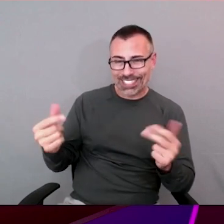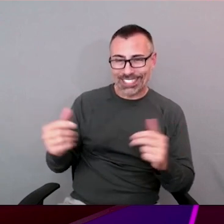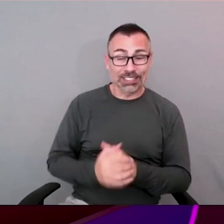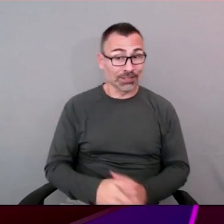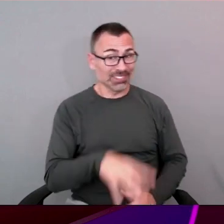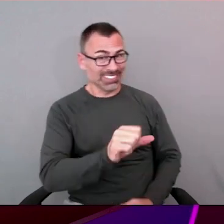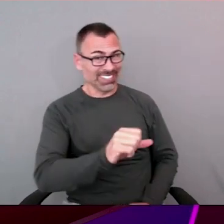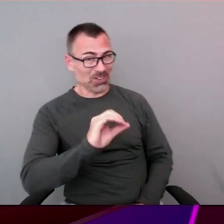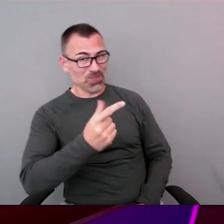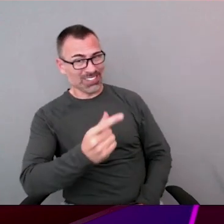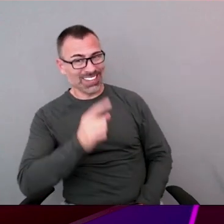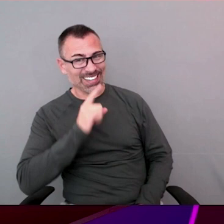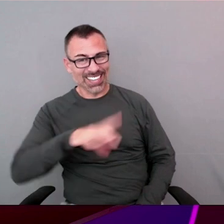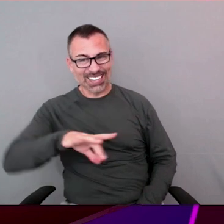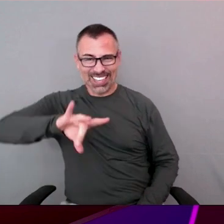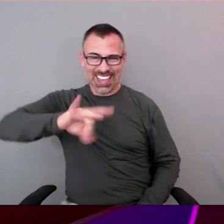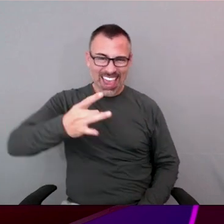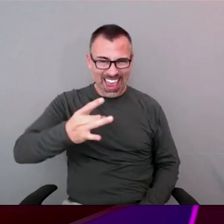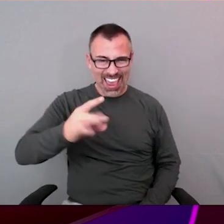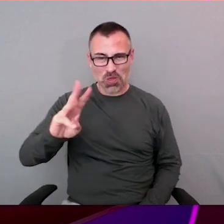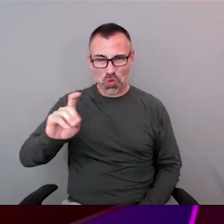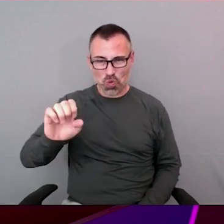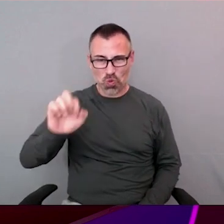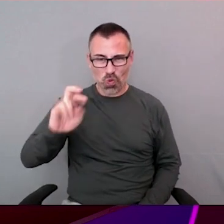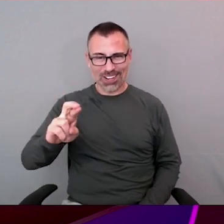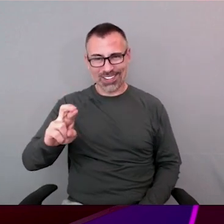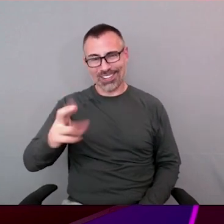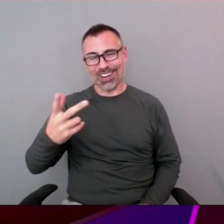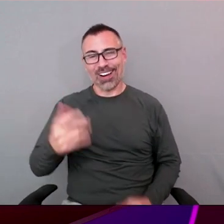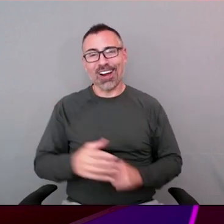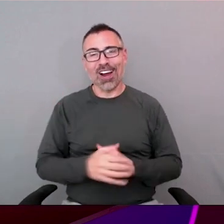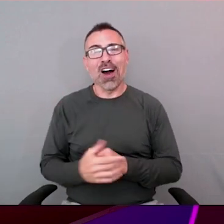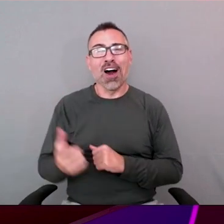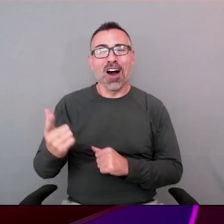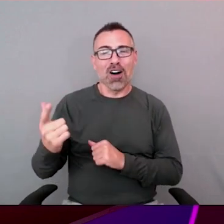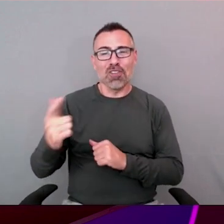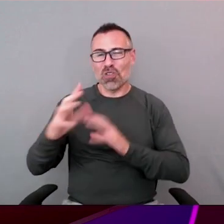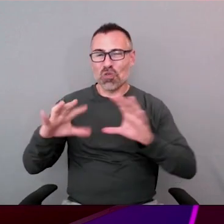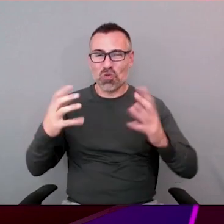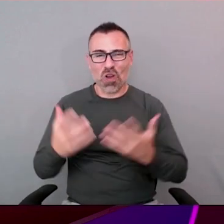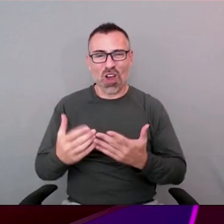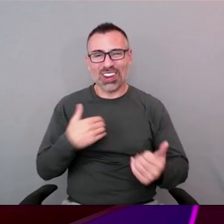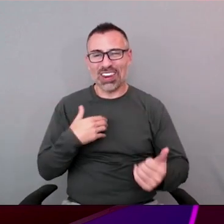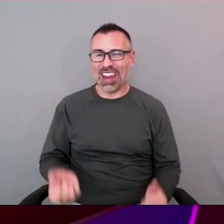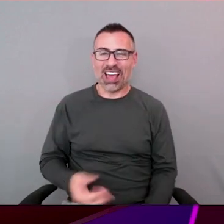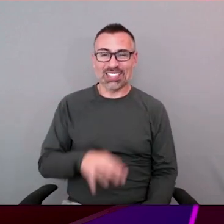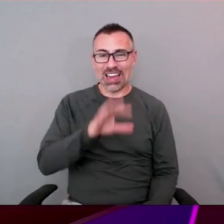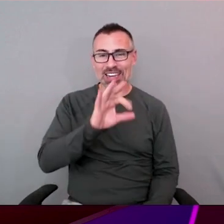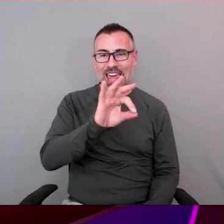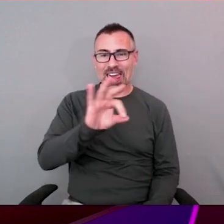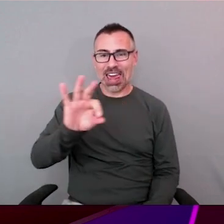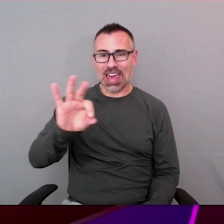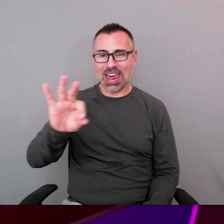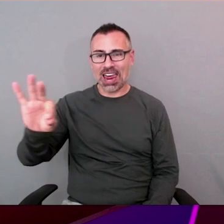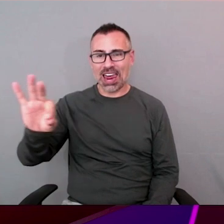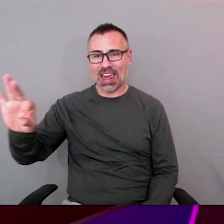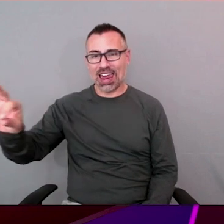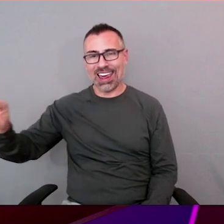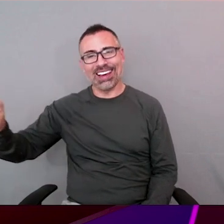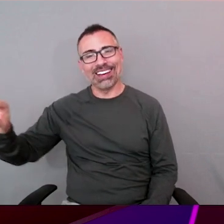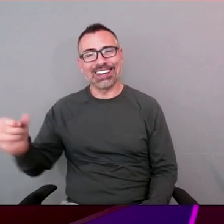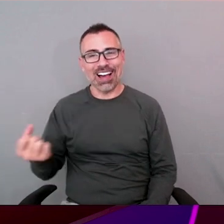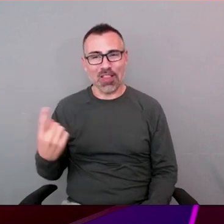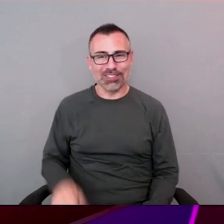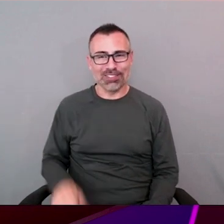8th wonder of the world with 11 nines. With 11 nines. That's a lot of nines. All right, cool. So let's go ahead and take a look at these different domains. We